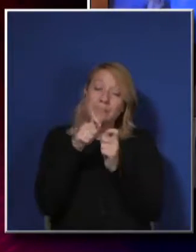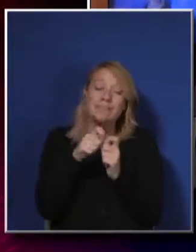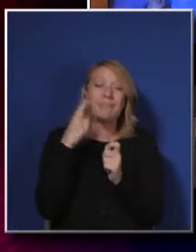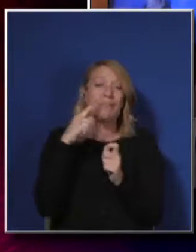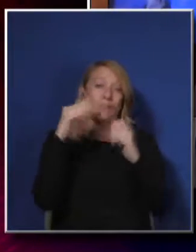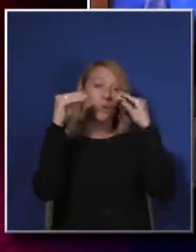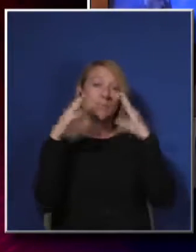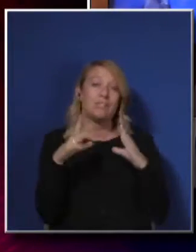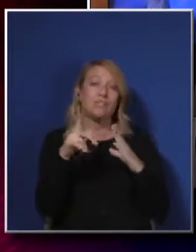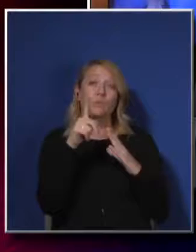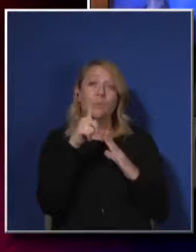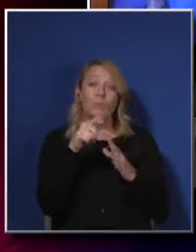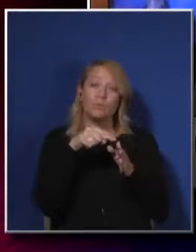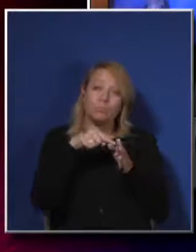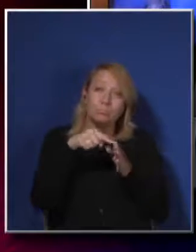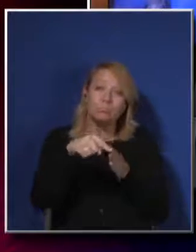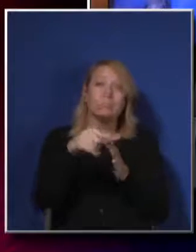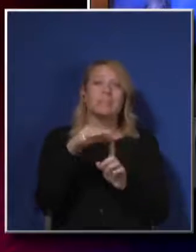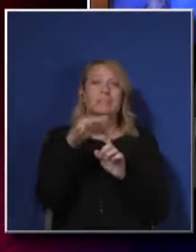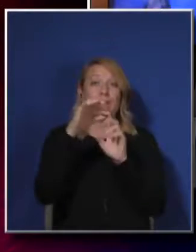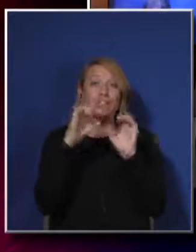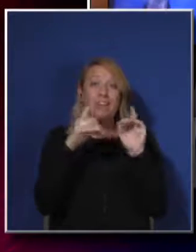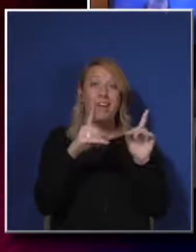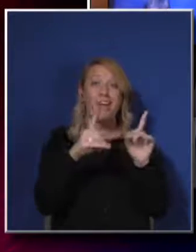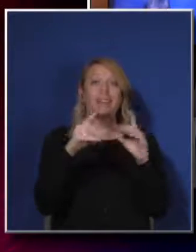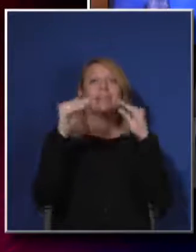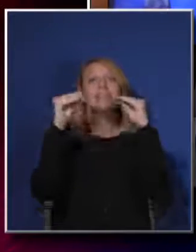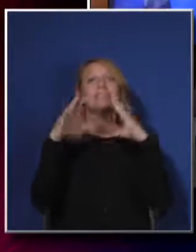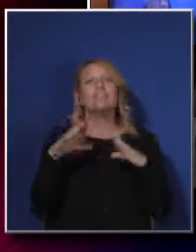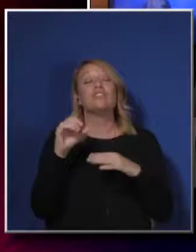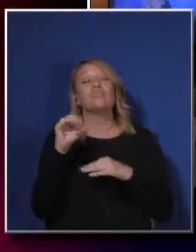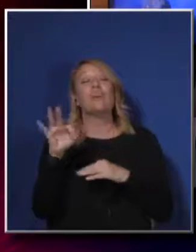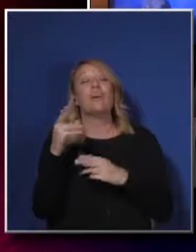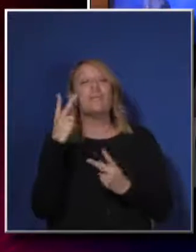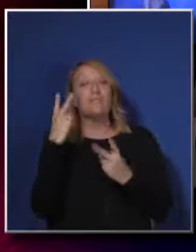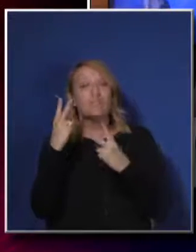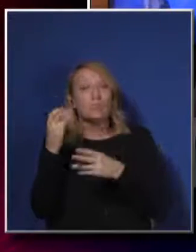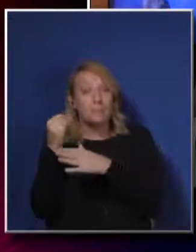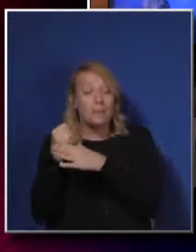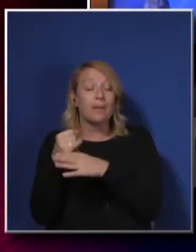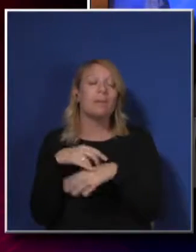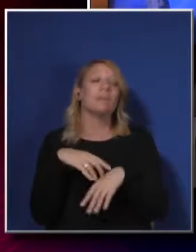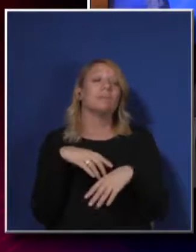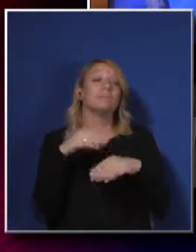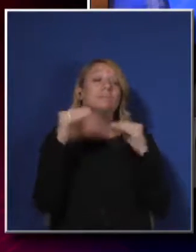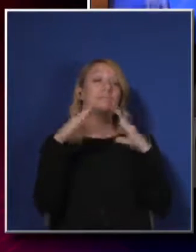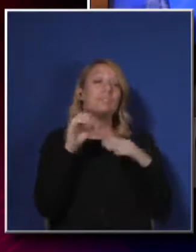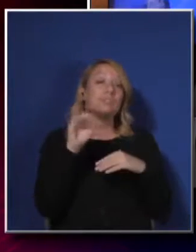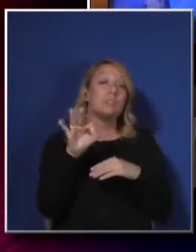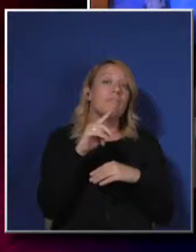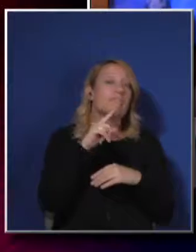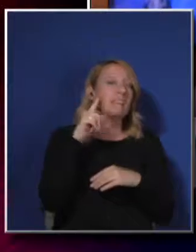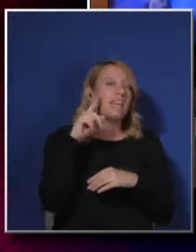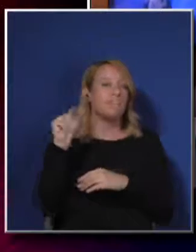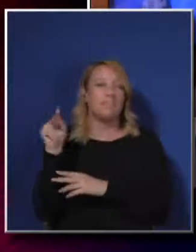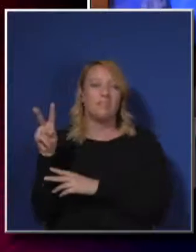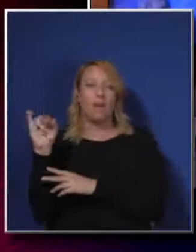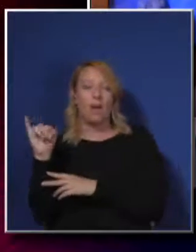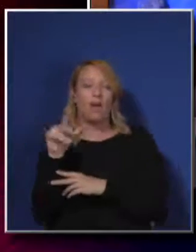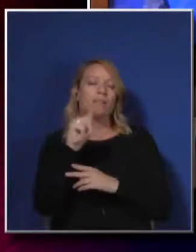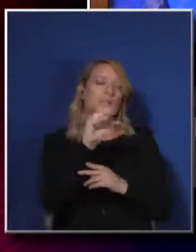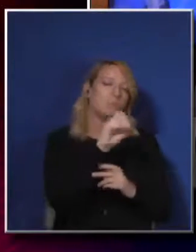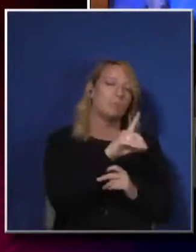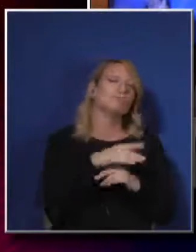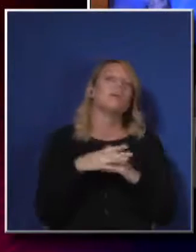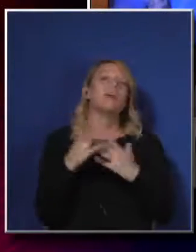education and teachers of the visually impaired and teachers of the deaf. That right now